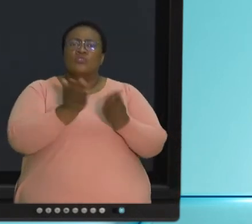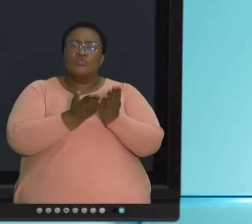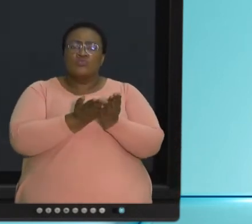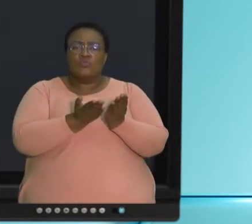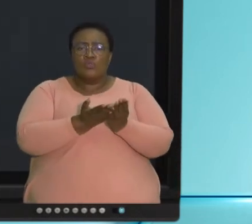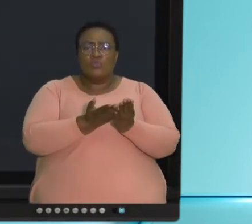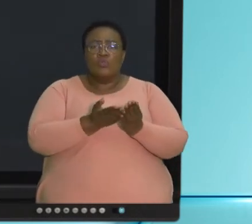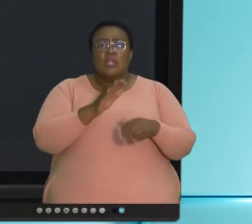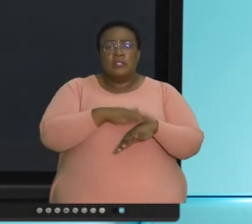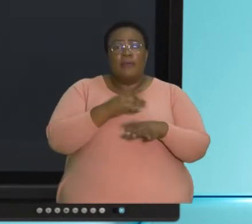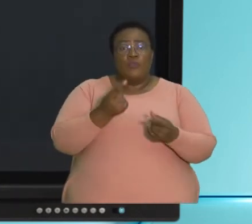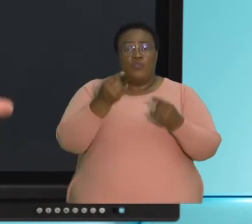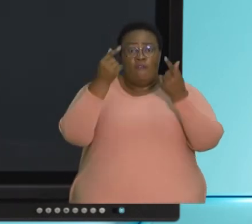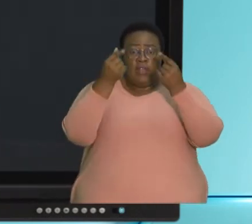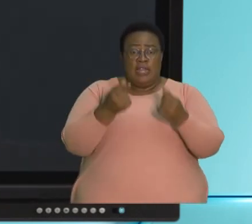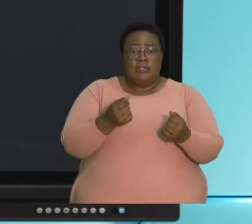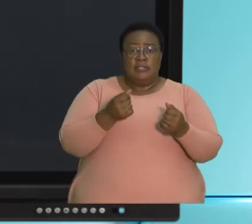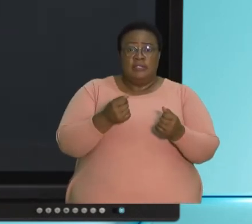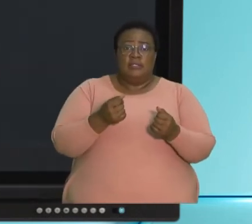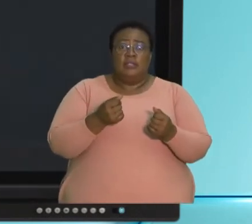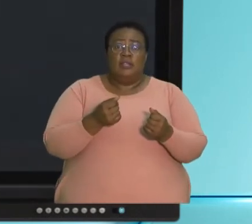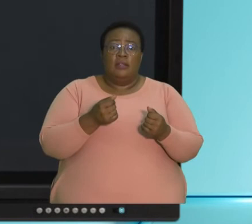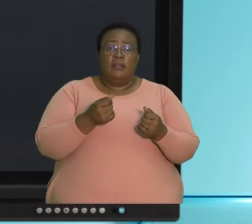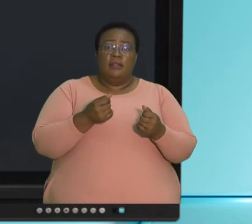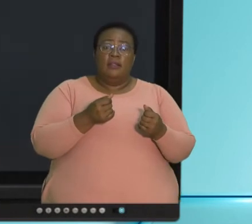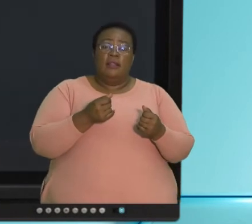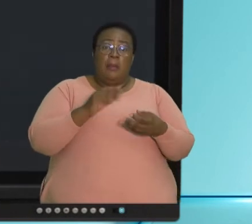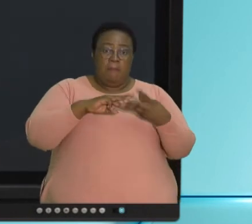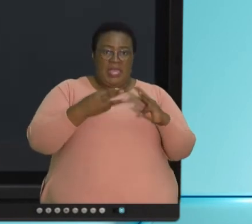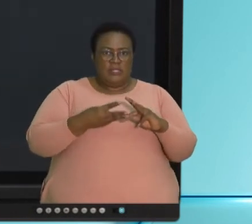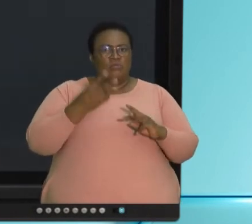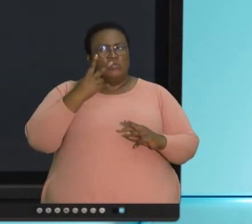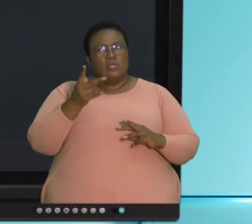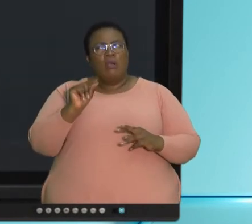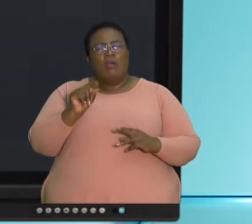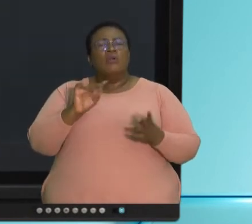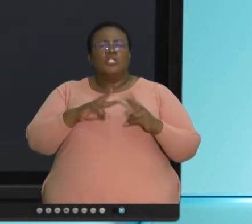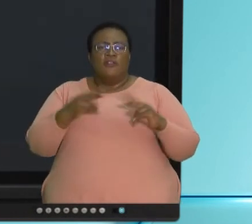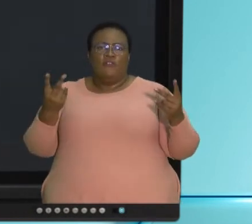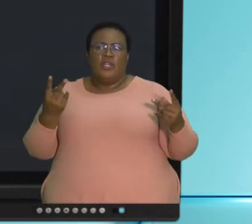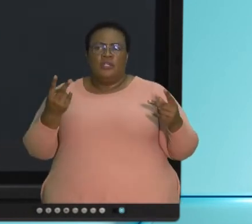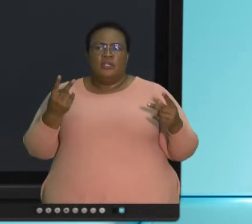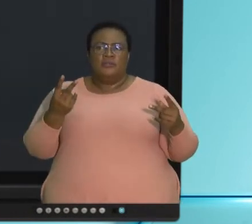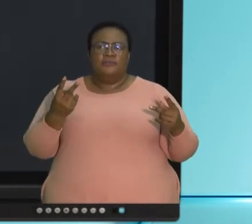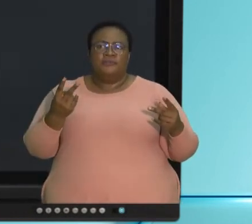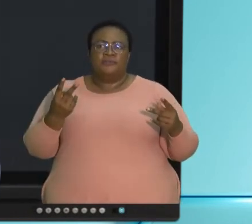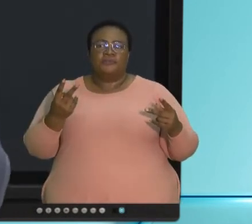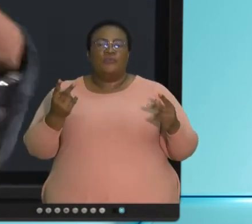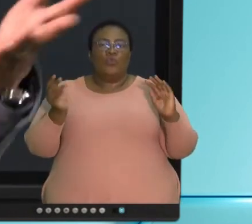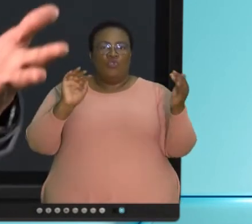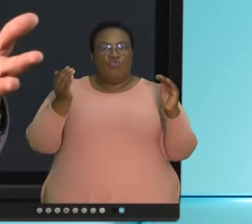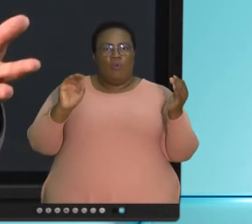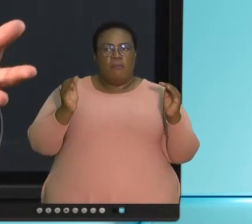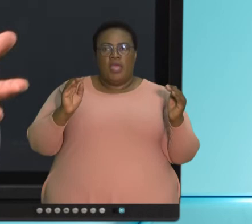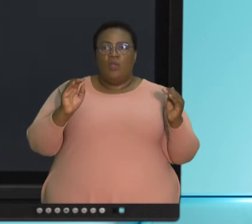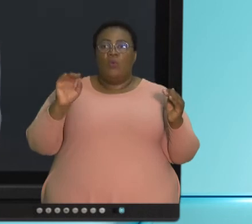your schooling career, when you do financial math, you will see that it might be a bit different when we compare what the bank said we're